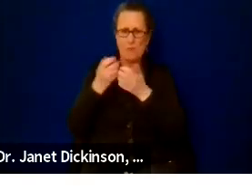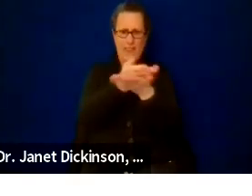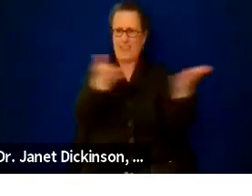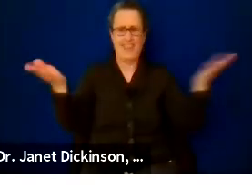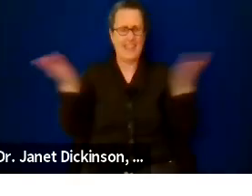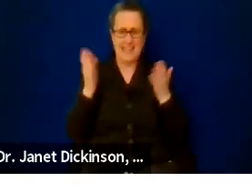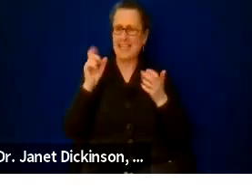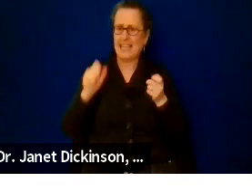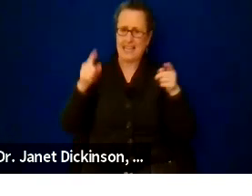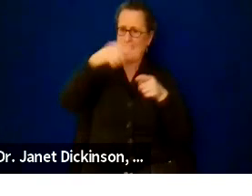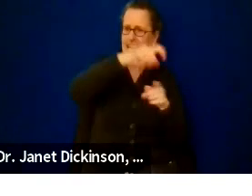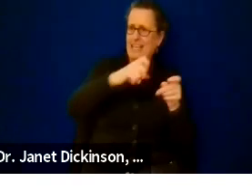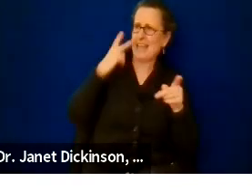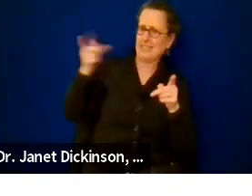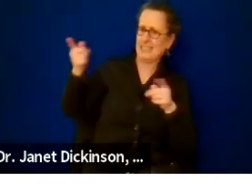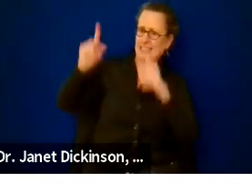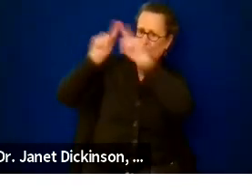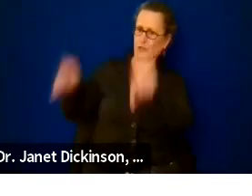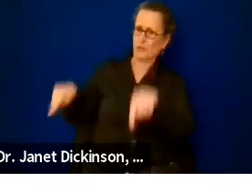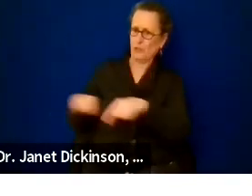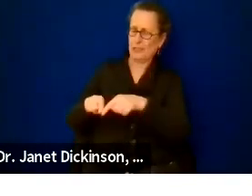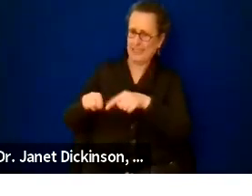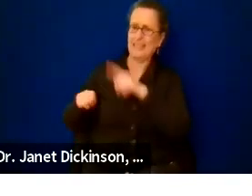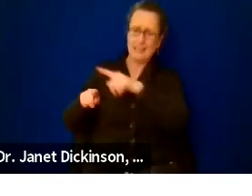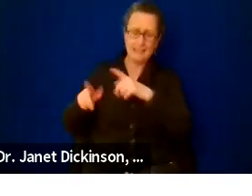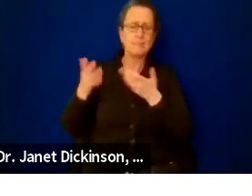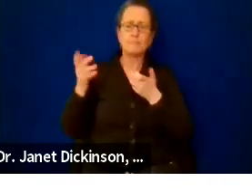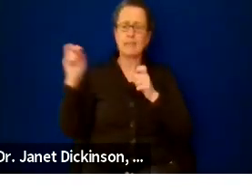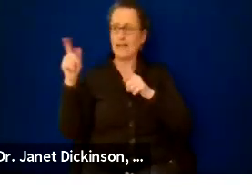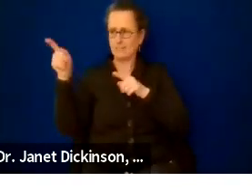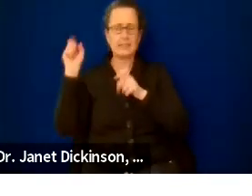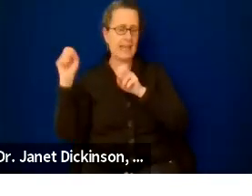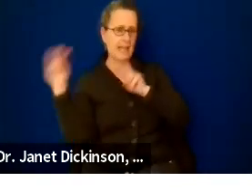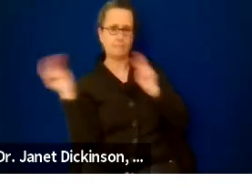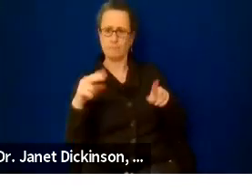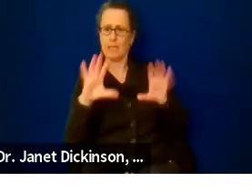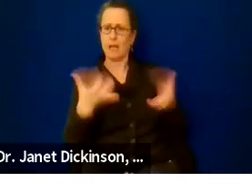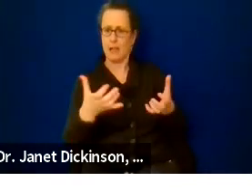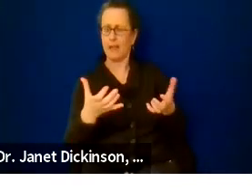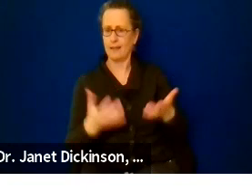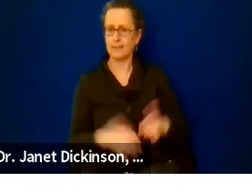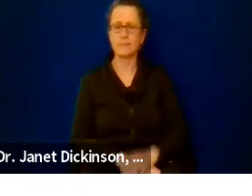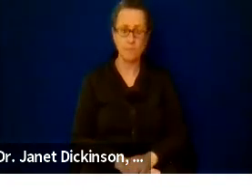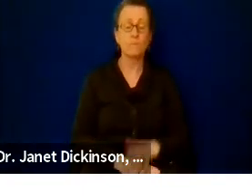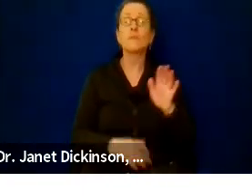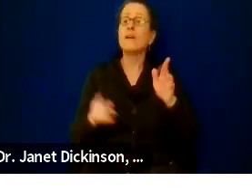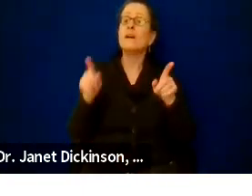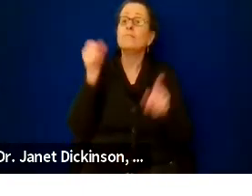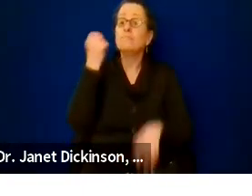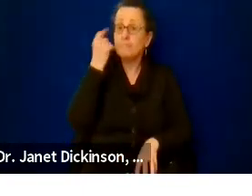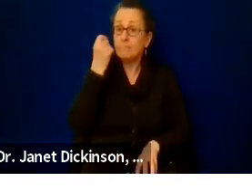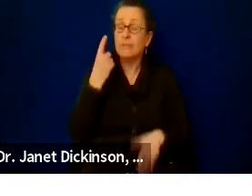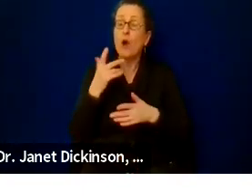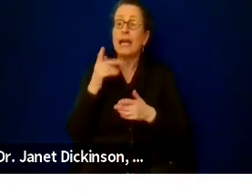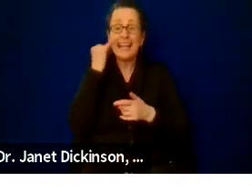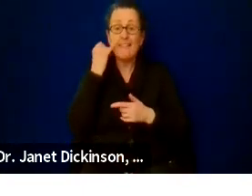building. And then there'll be times of asynchronous learning so that the teacher has an assignment that has to